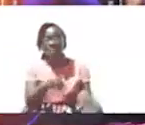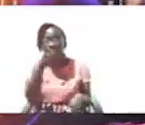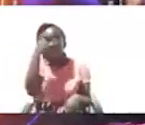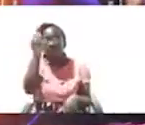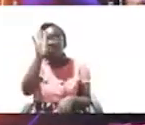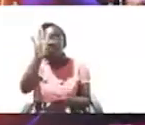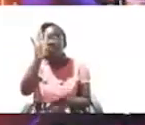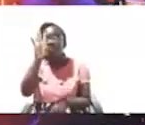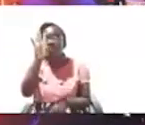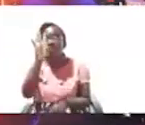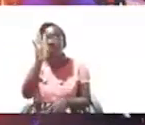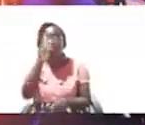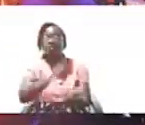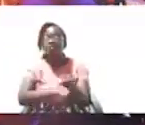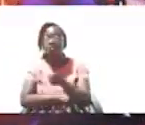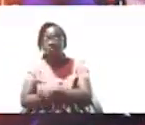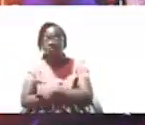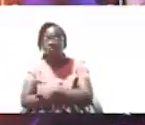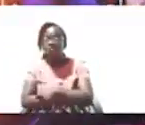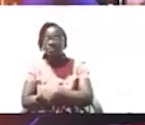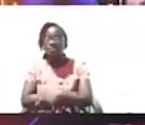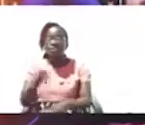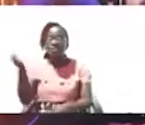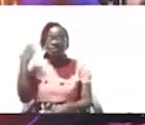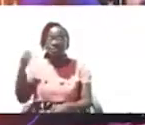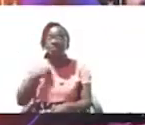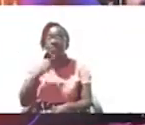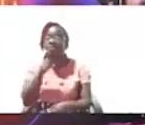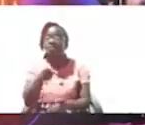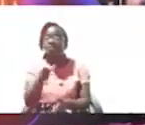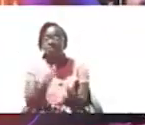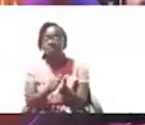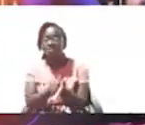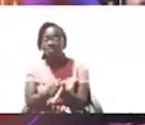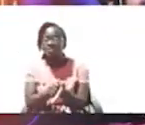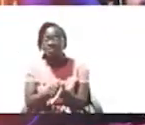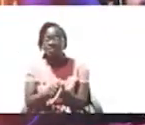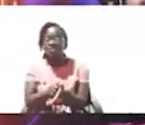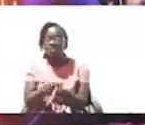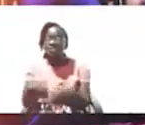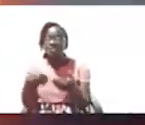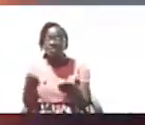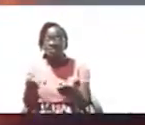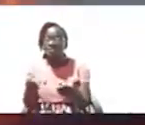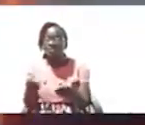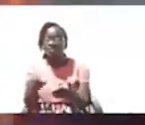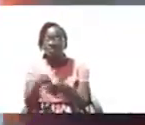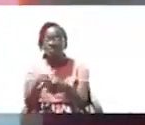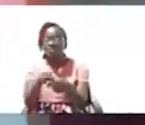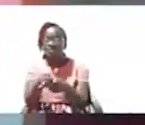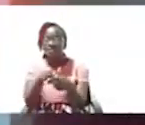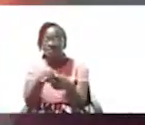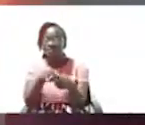I've already told you, they gave somebody a knife. Akosia,